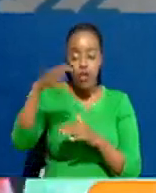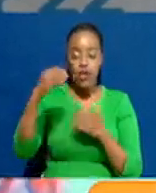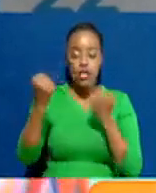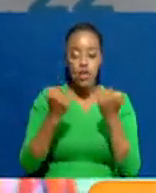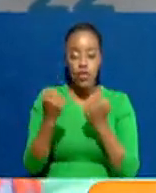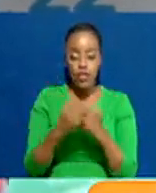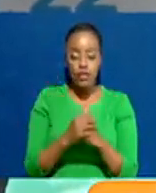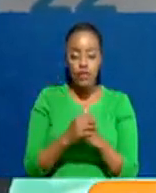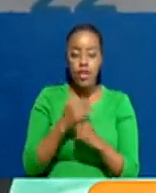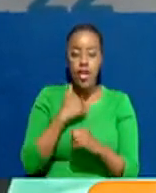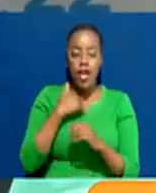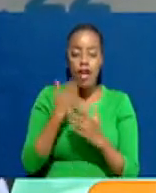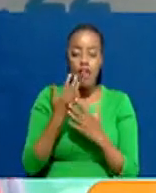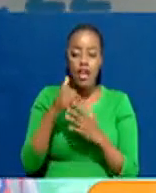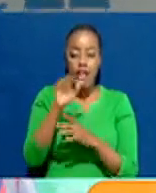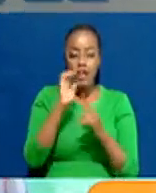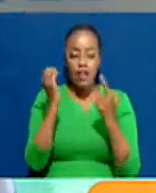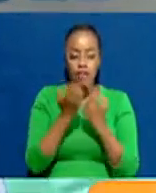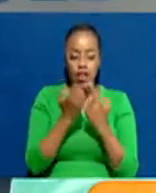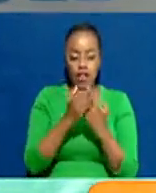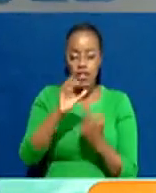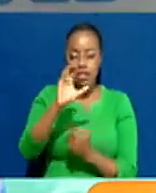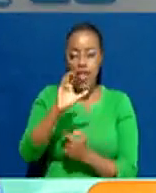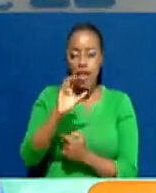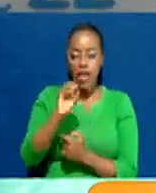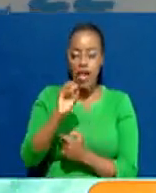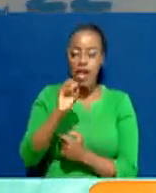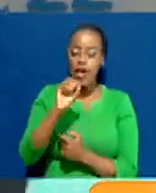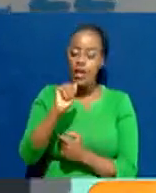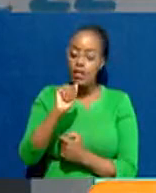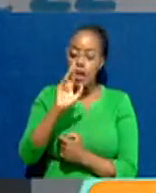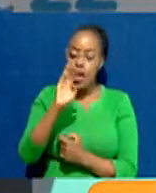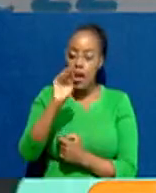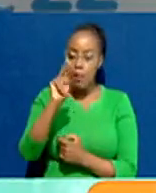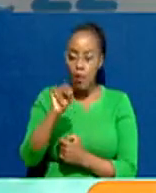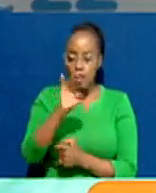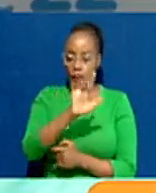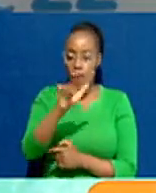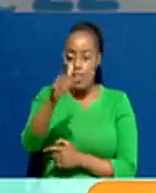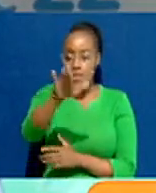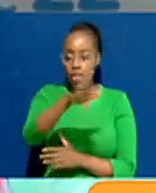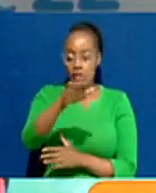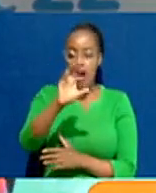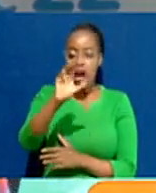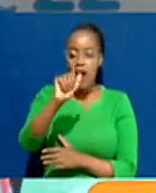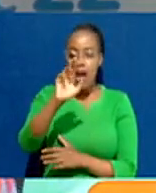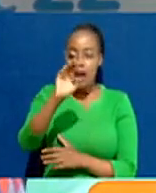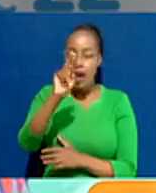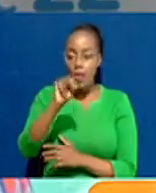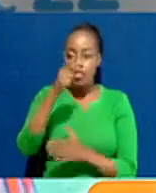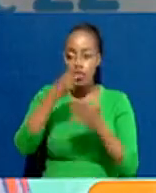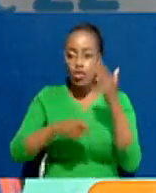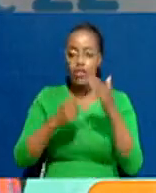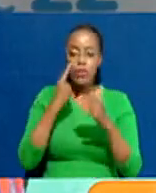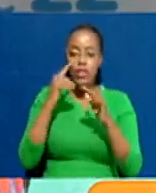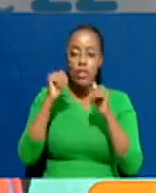an environmental carbon credit bill which is currently in Parliament. Is the carbon credit. We should be able to